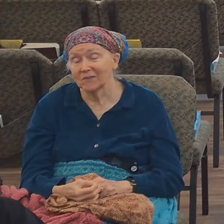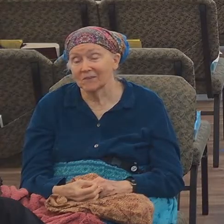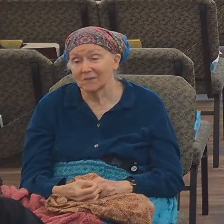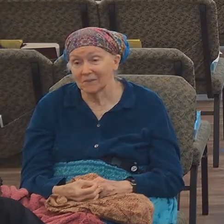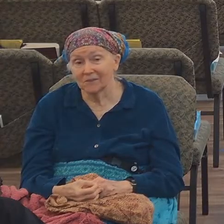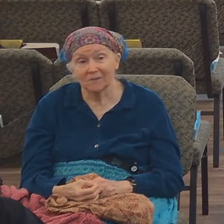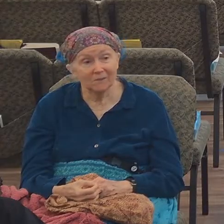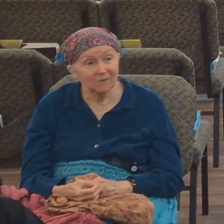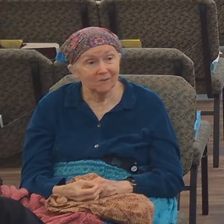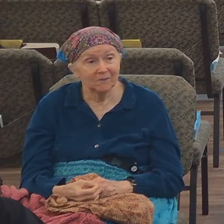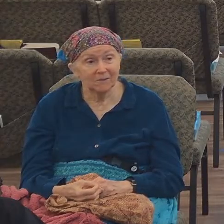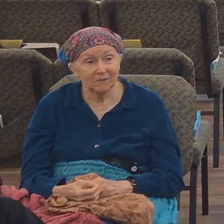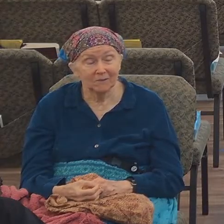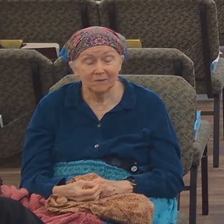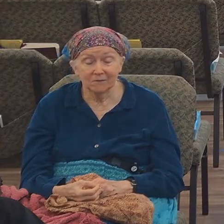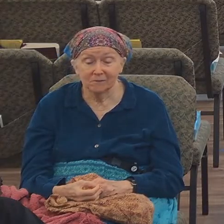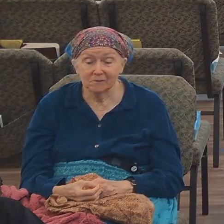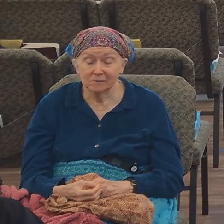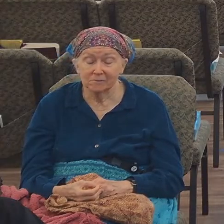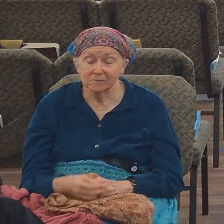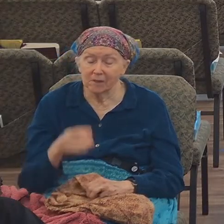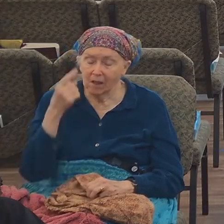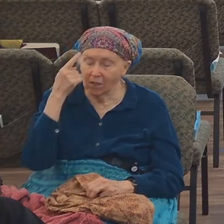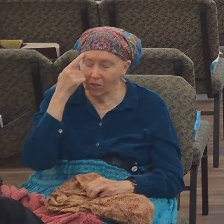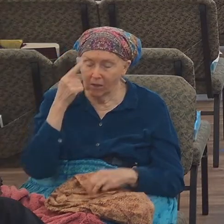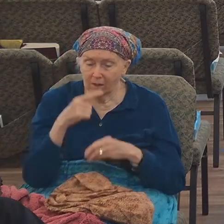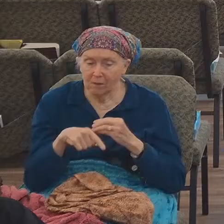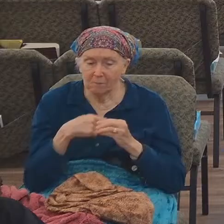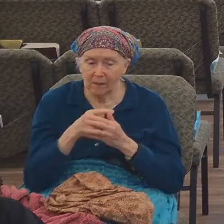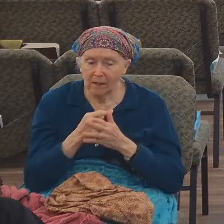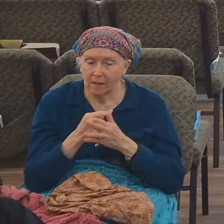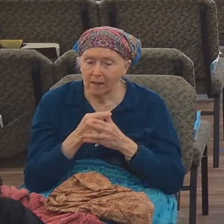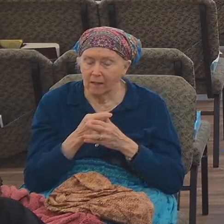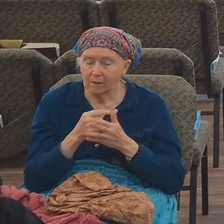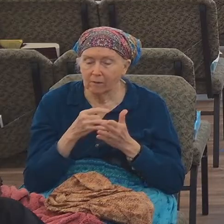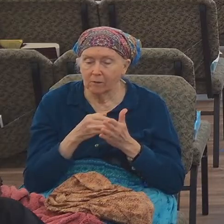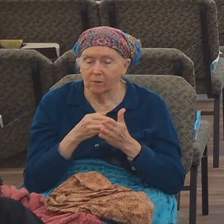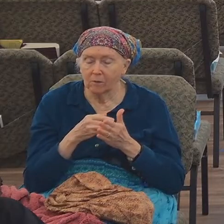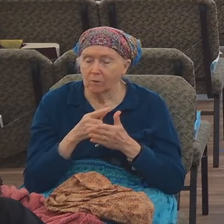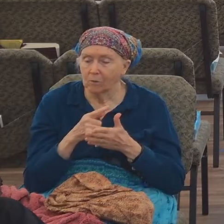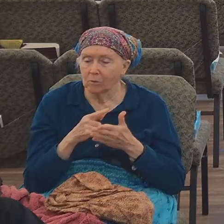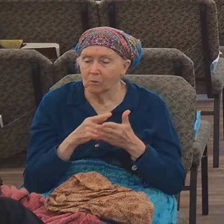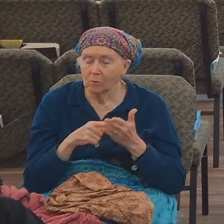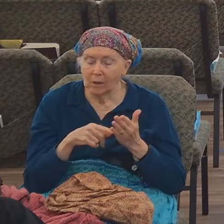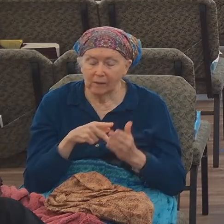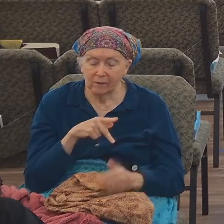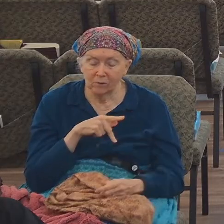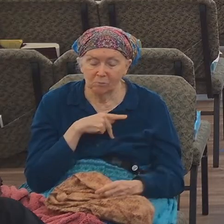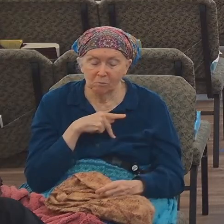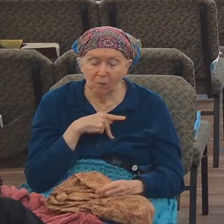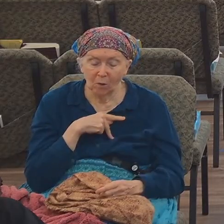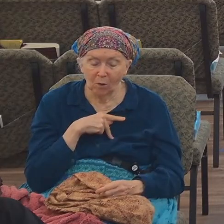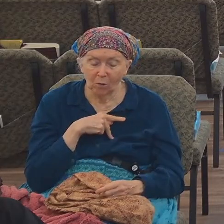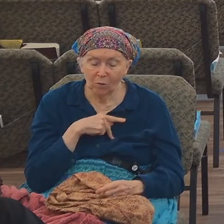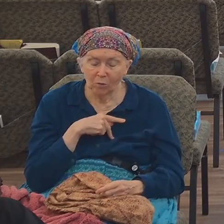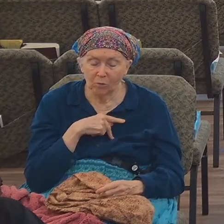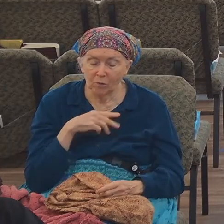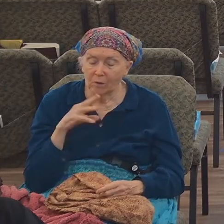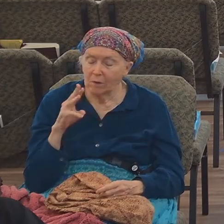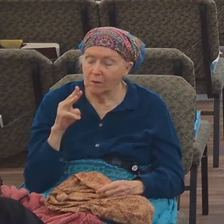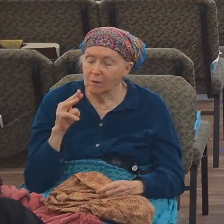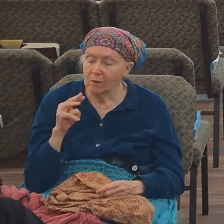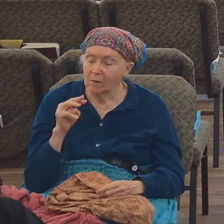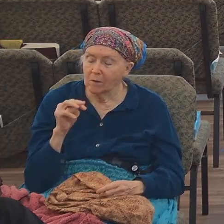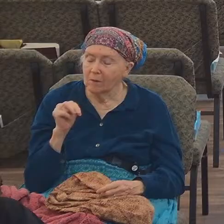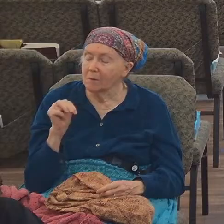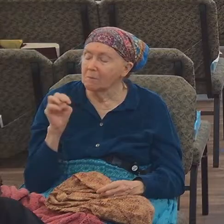Okay? Like, so, I mean, think about it. We could ask some questions here. What does Paul's metaphors, like children,